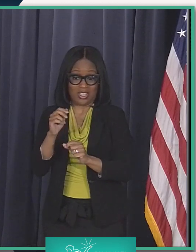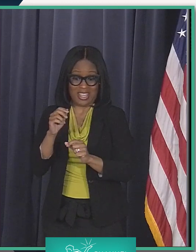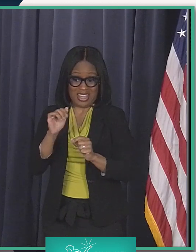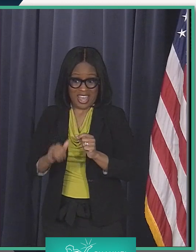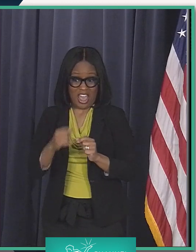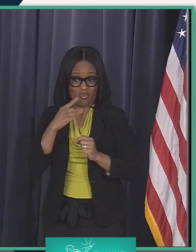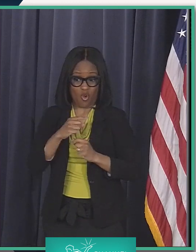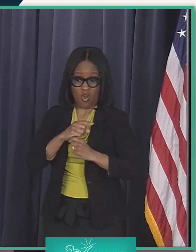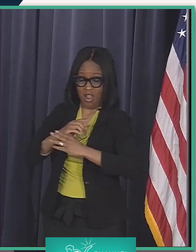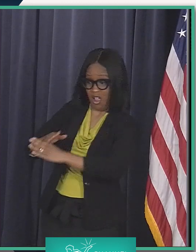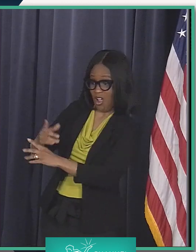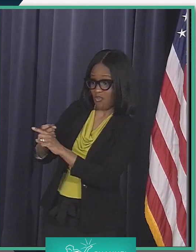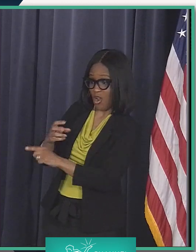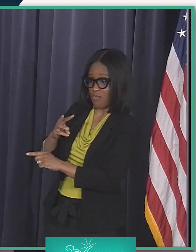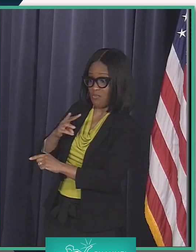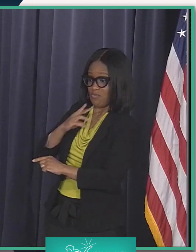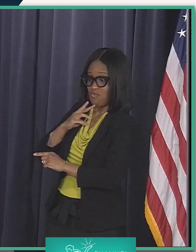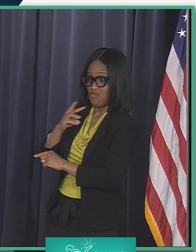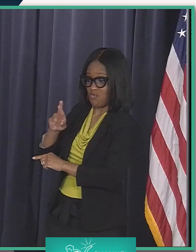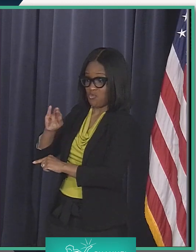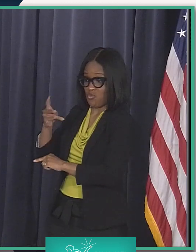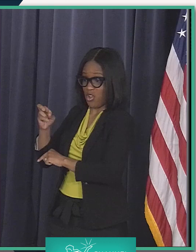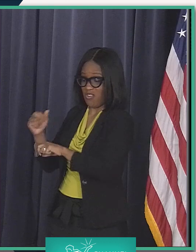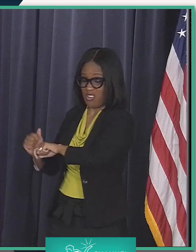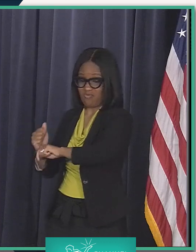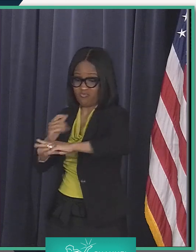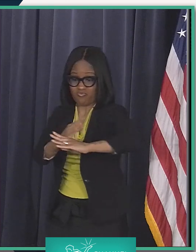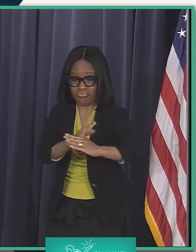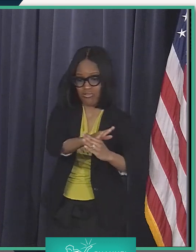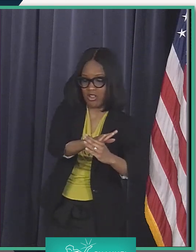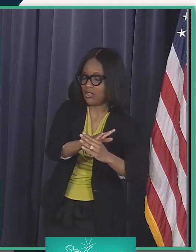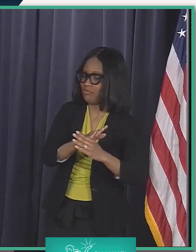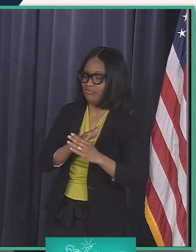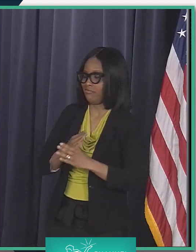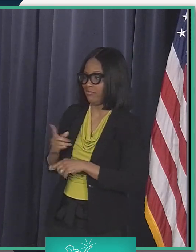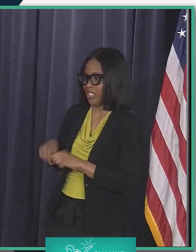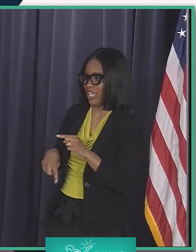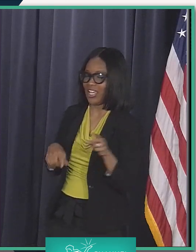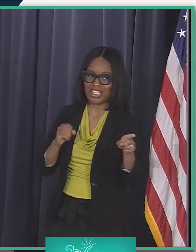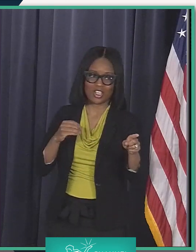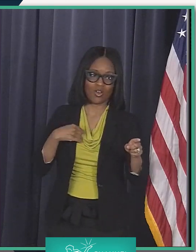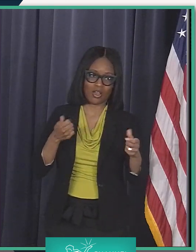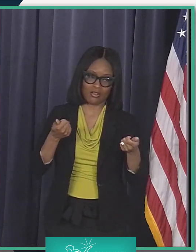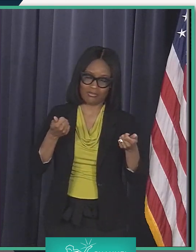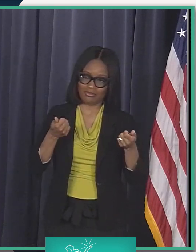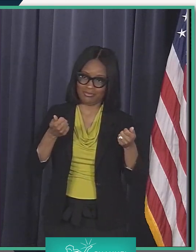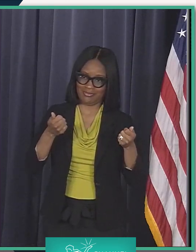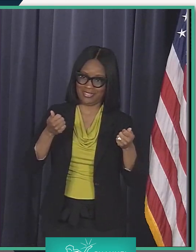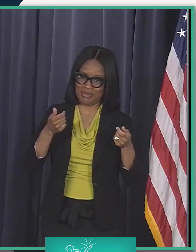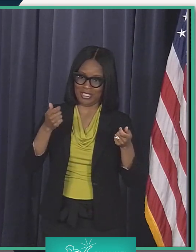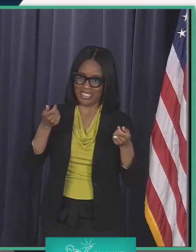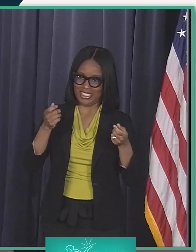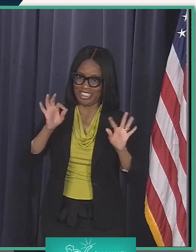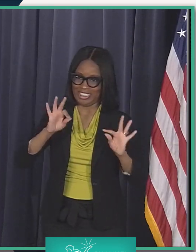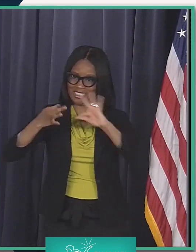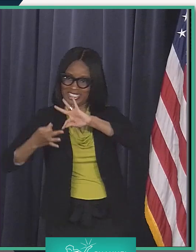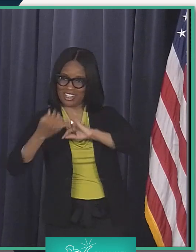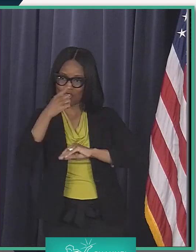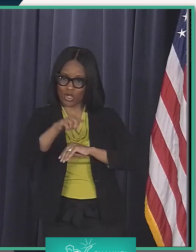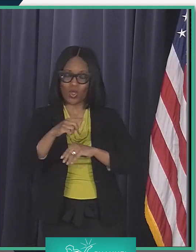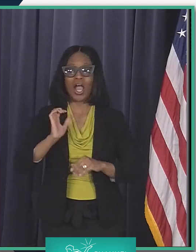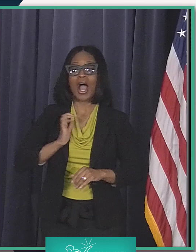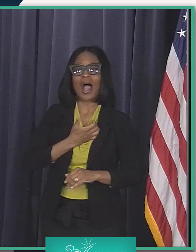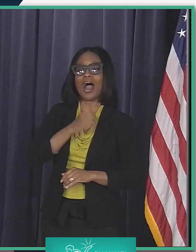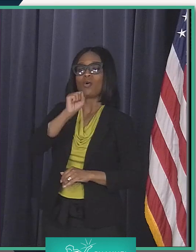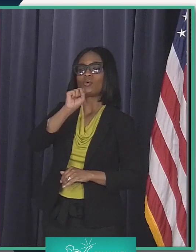challenge. So if I can try that in language maybe that I would understand better, which is the sewer system